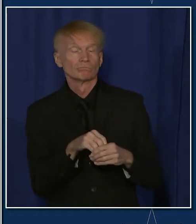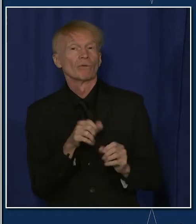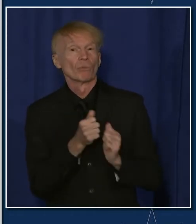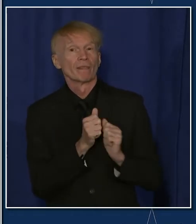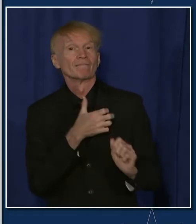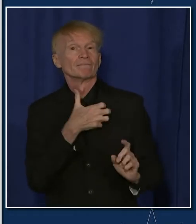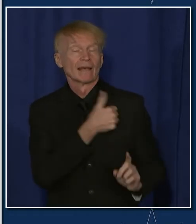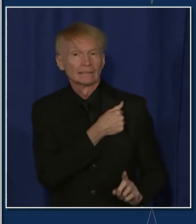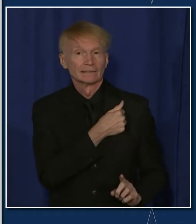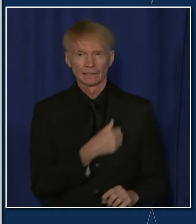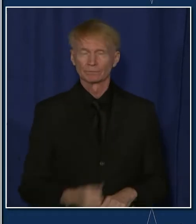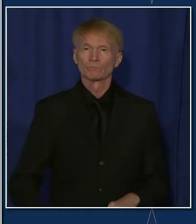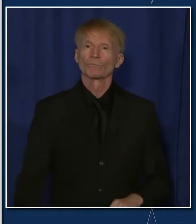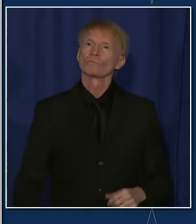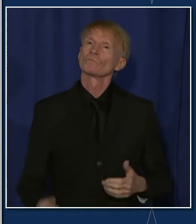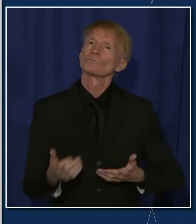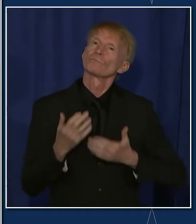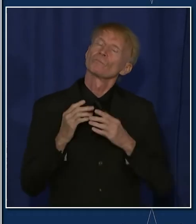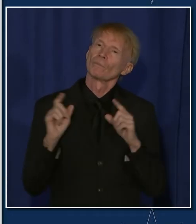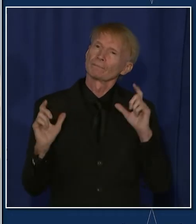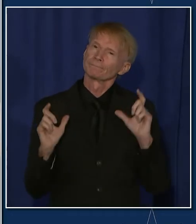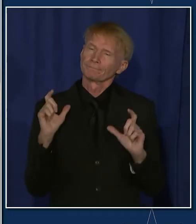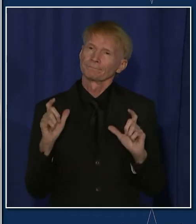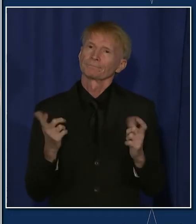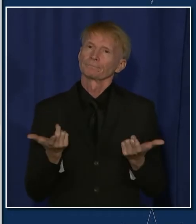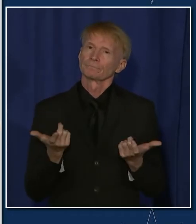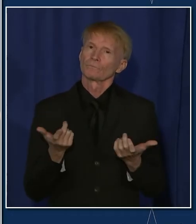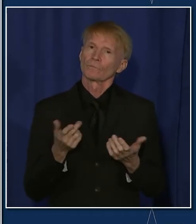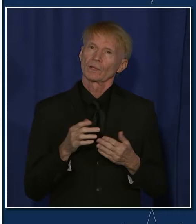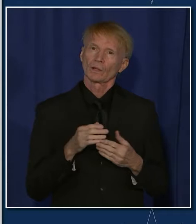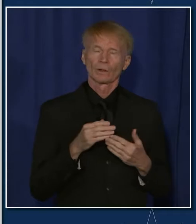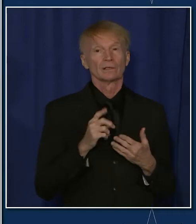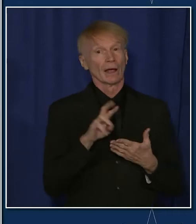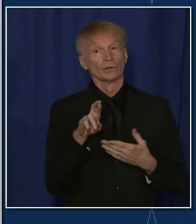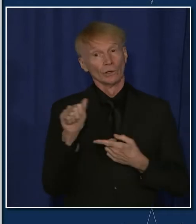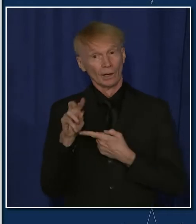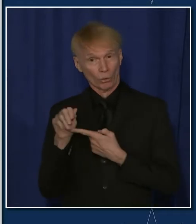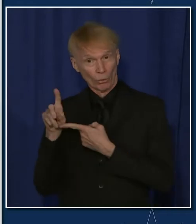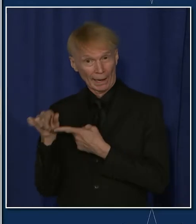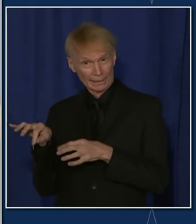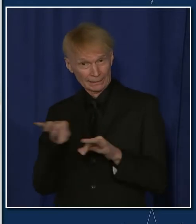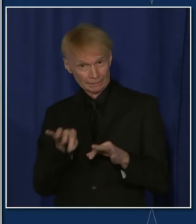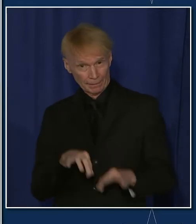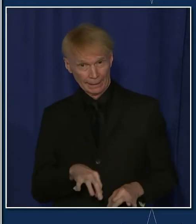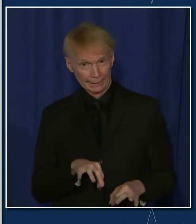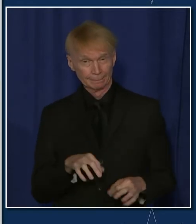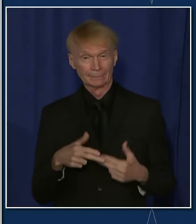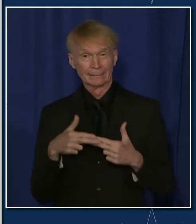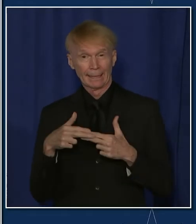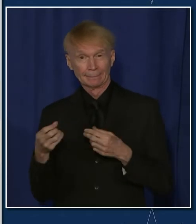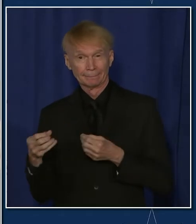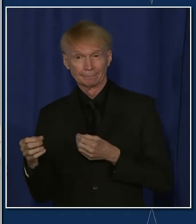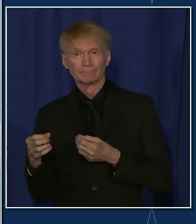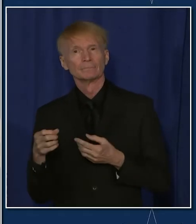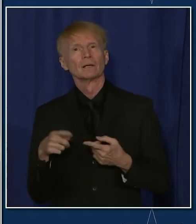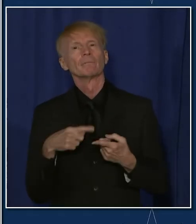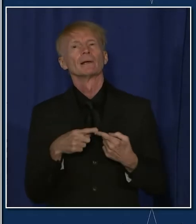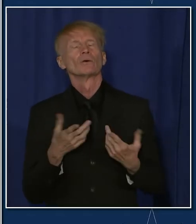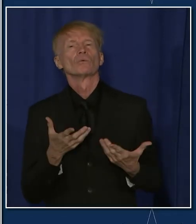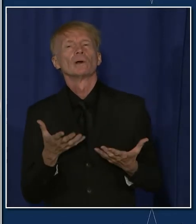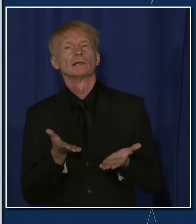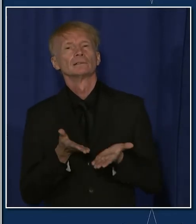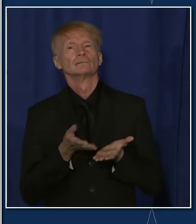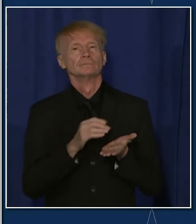Now, slide 21 that Dr. Arwady presented showed the rates of engagement